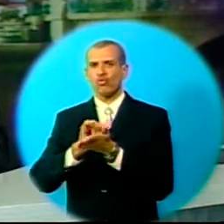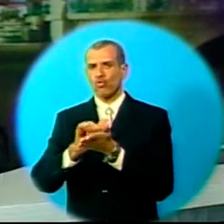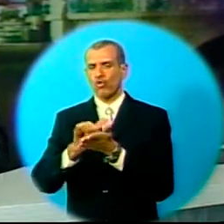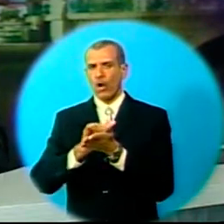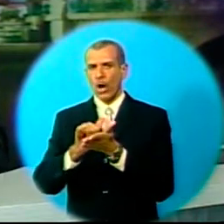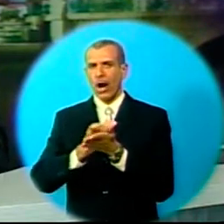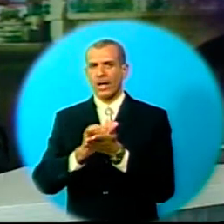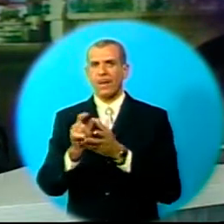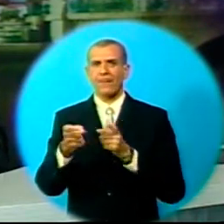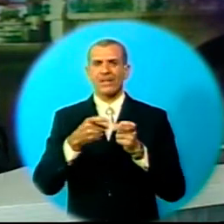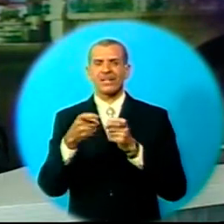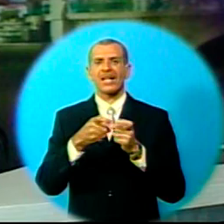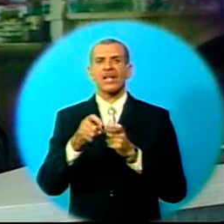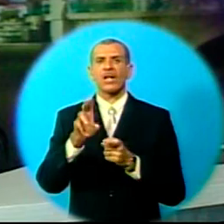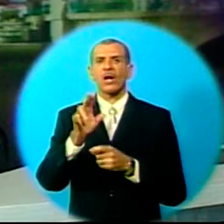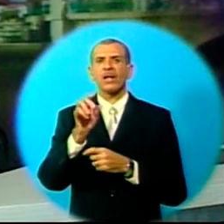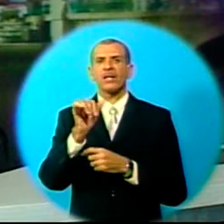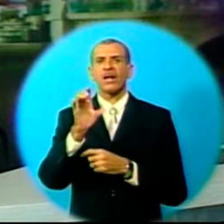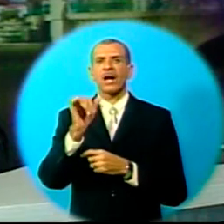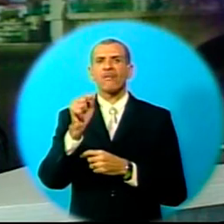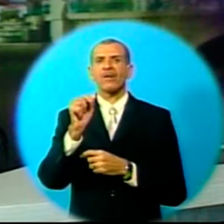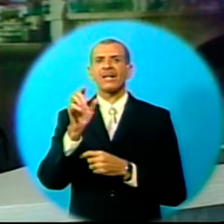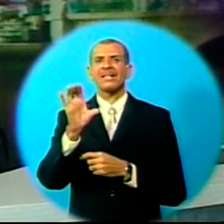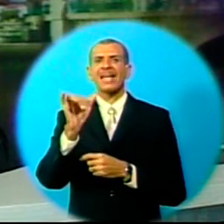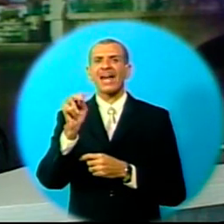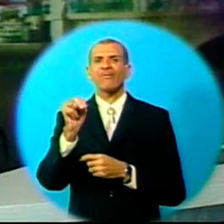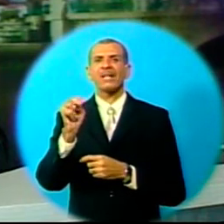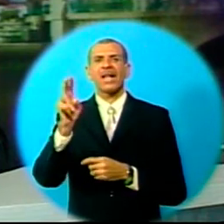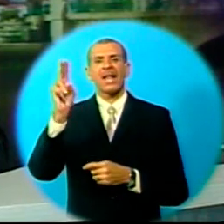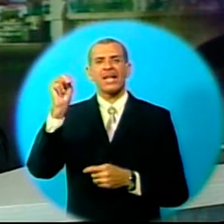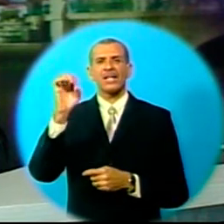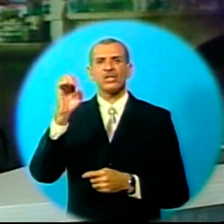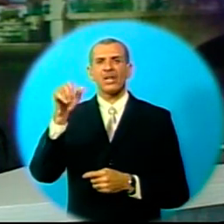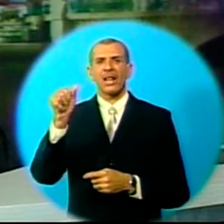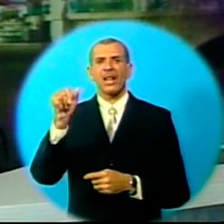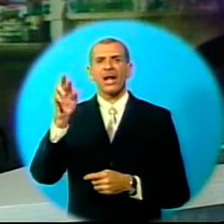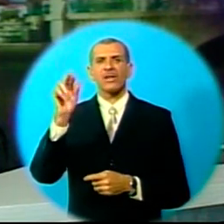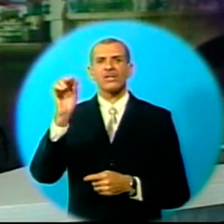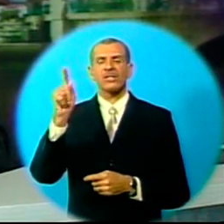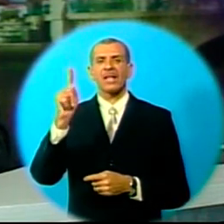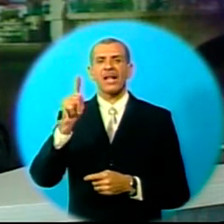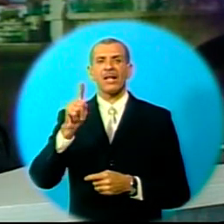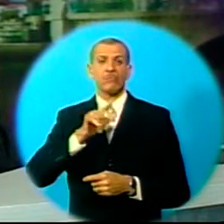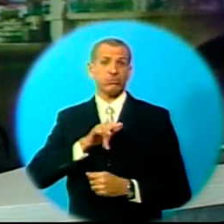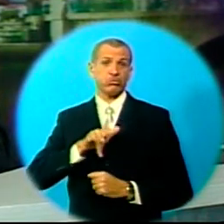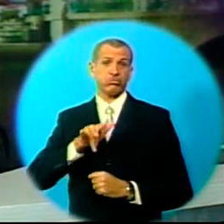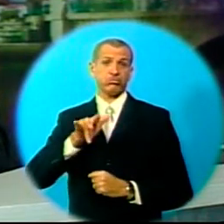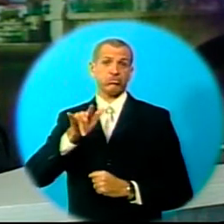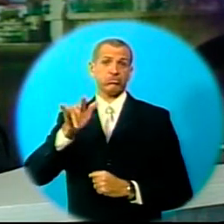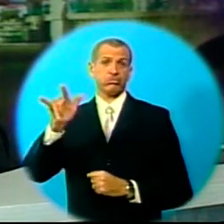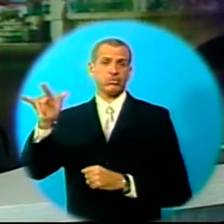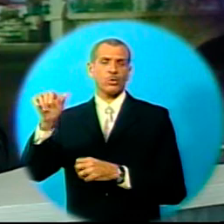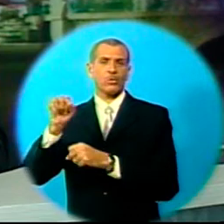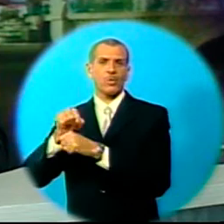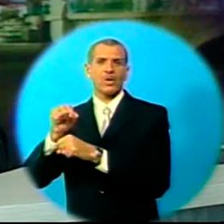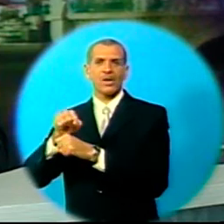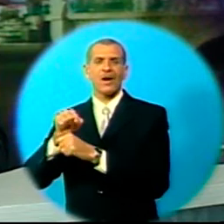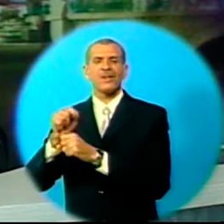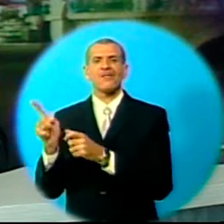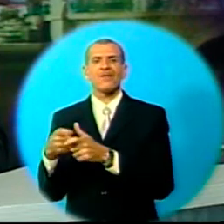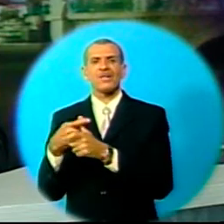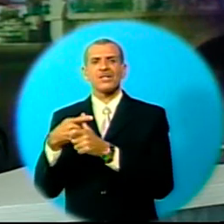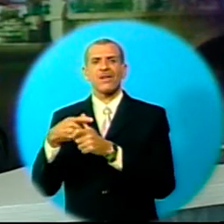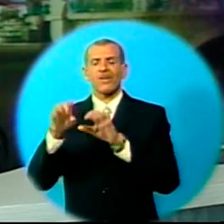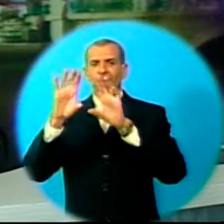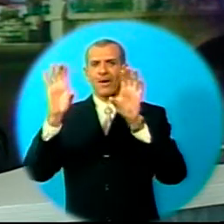Managing Director of Undercover Canvas and Awnings, Nigel Richings, left Barbados this afternoon to start work on the first of those